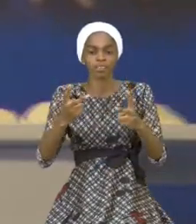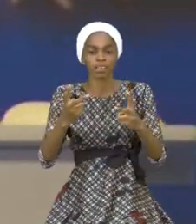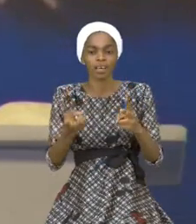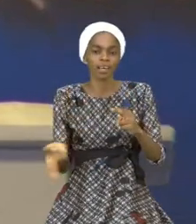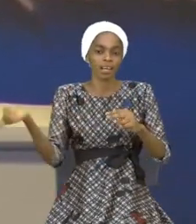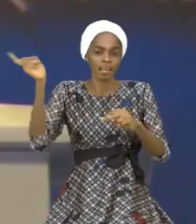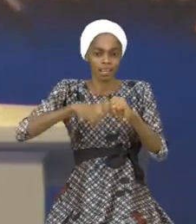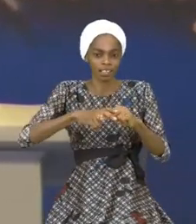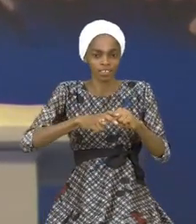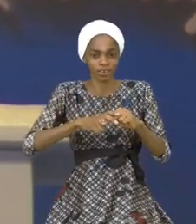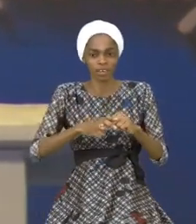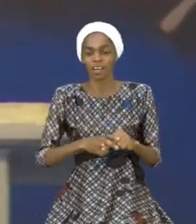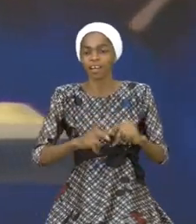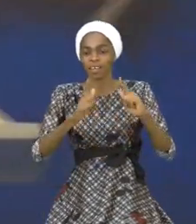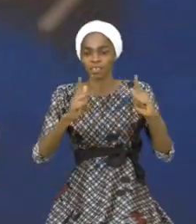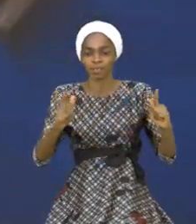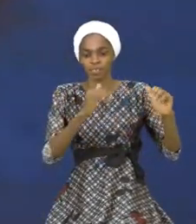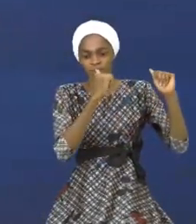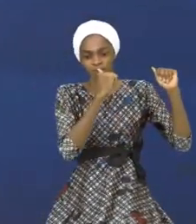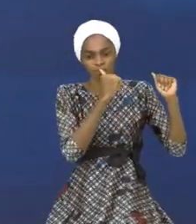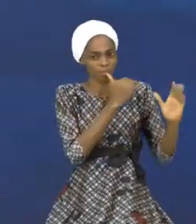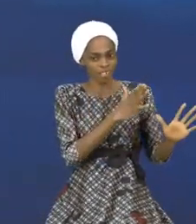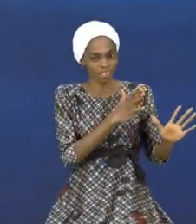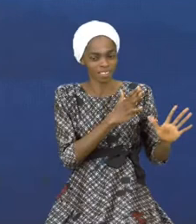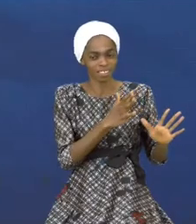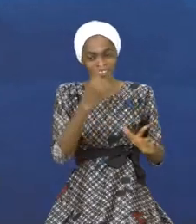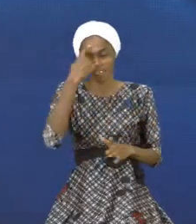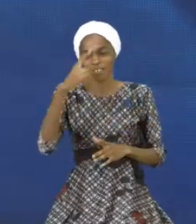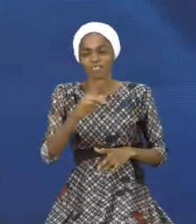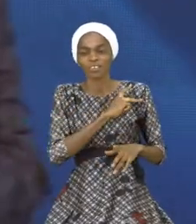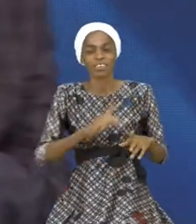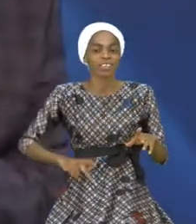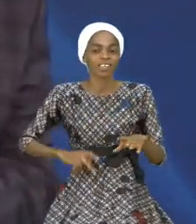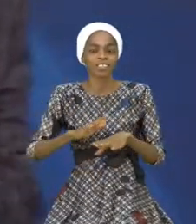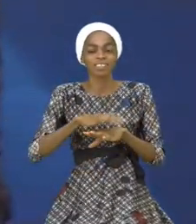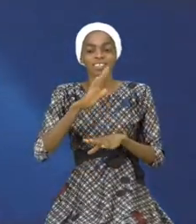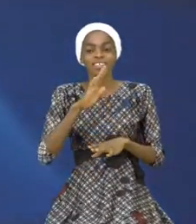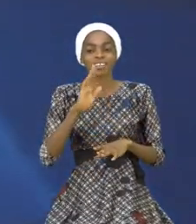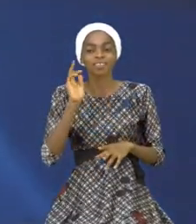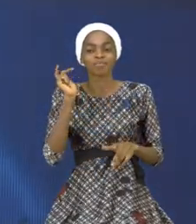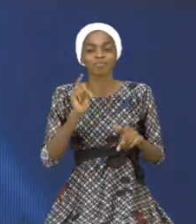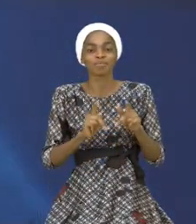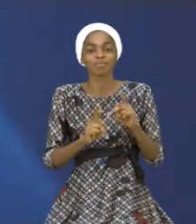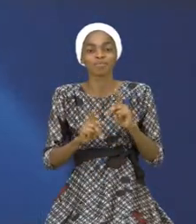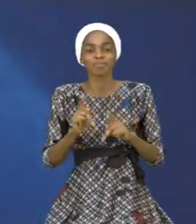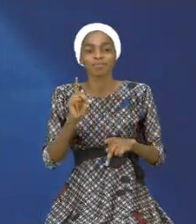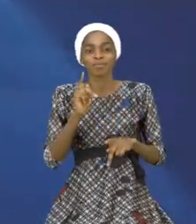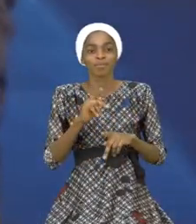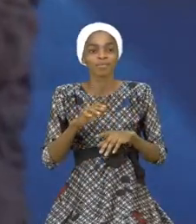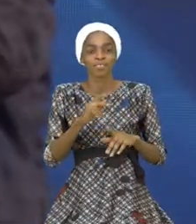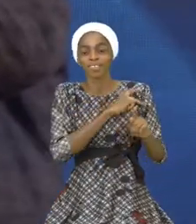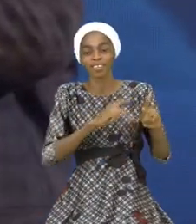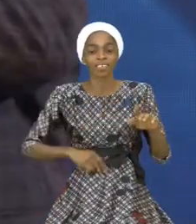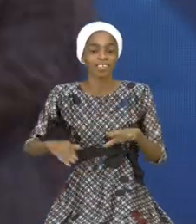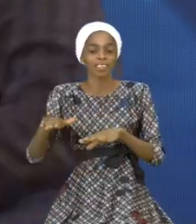kingdom citizens. Extraordinary. What's going to happen to you tonight? Extraordinary. What's going